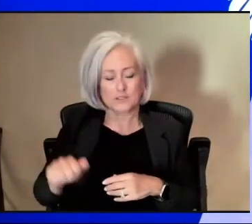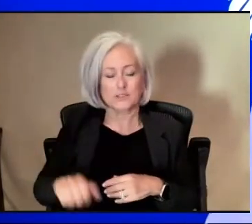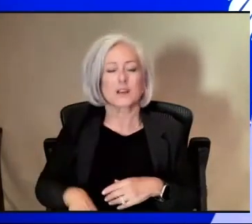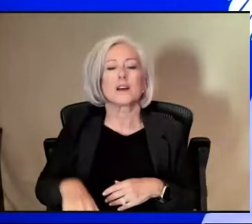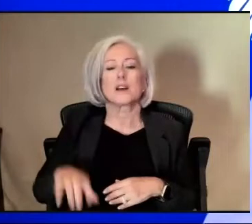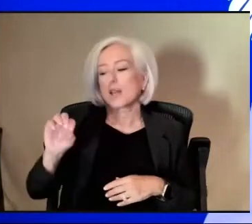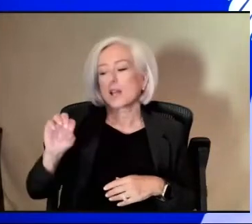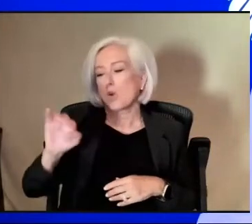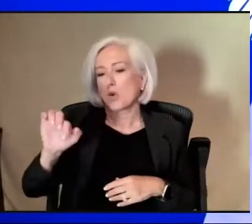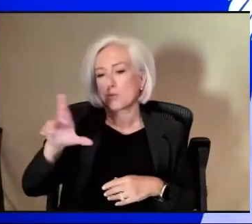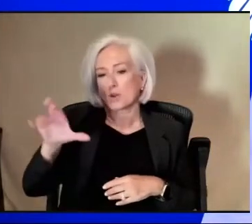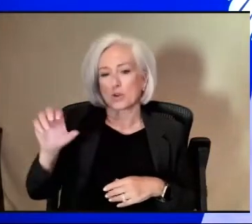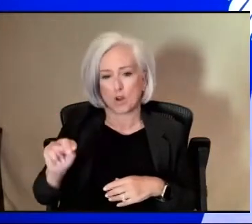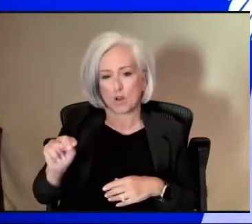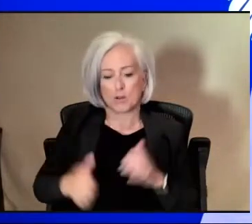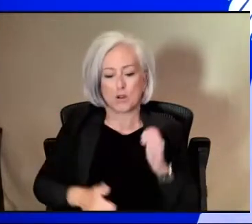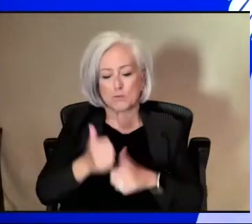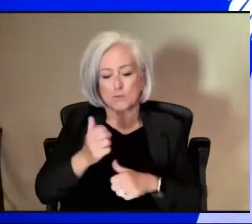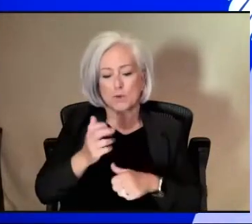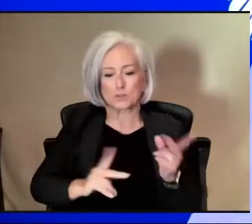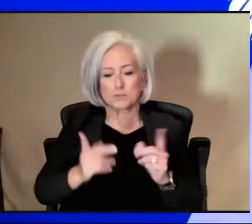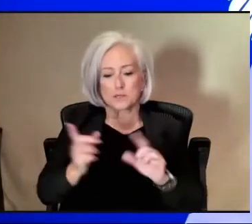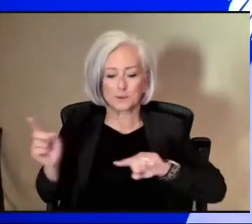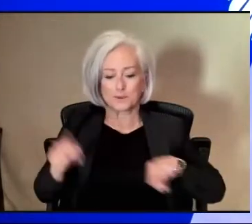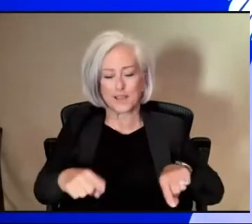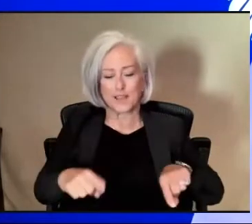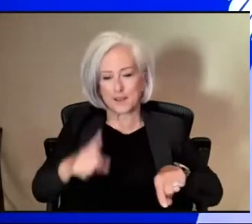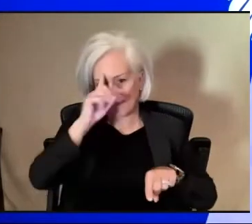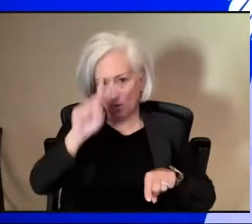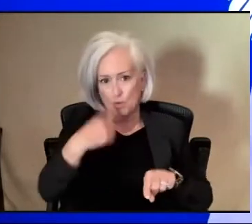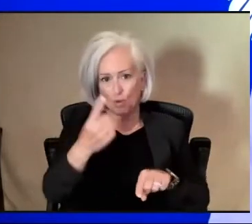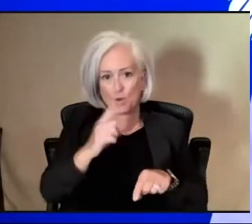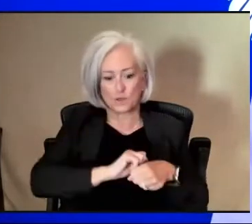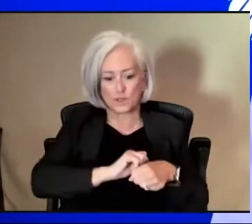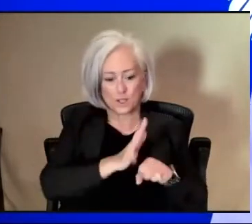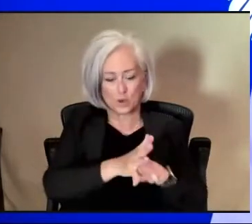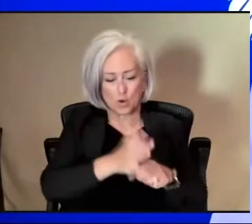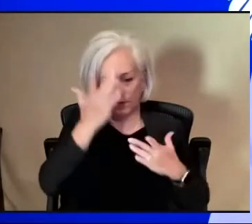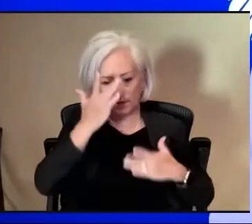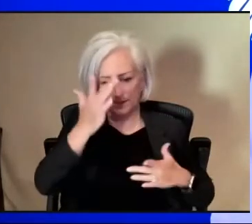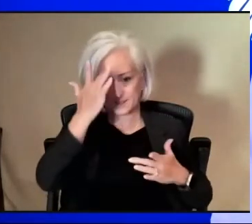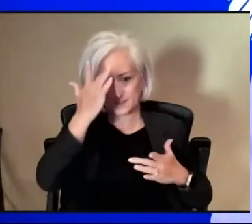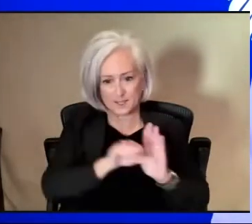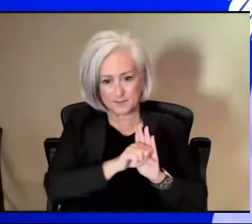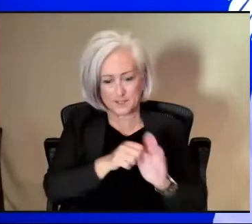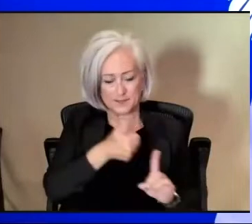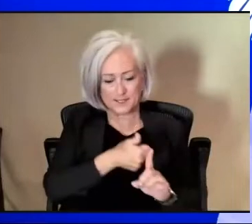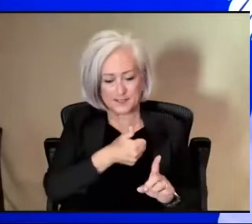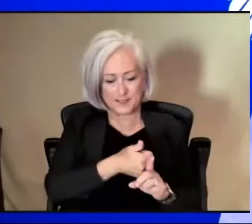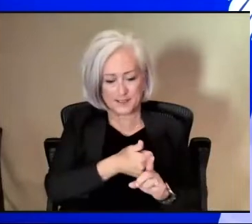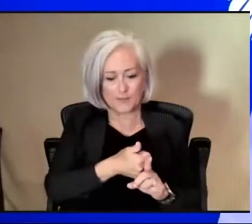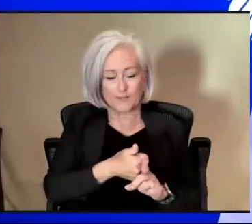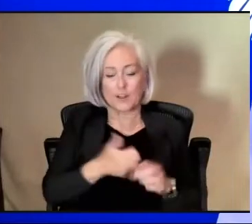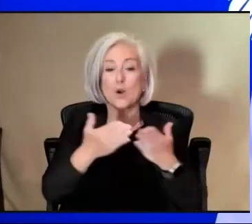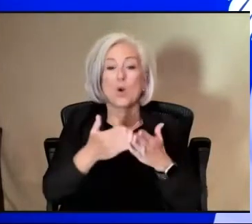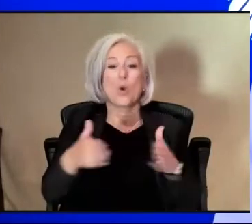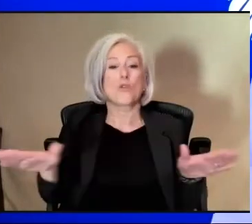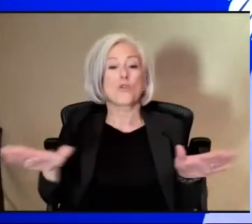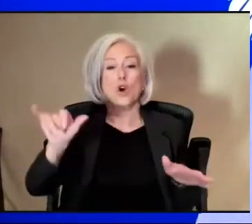patients were here because of COVID-19, the disease symptoms, and that reason. So overall, cases are going